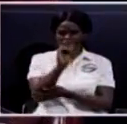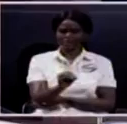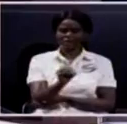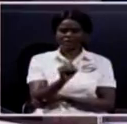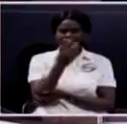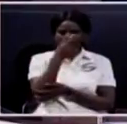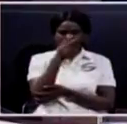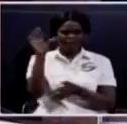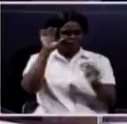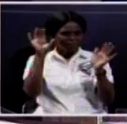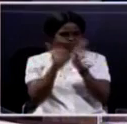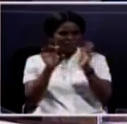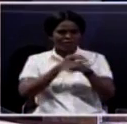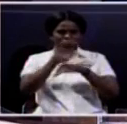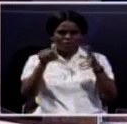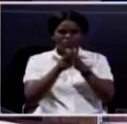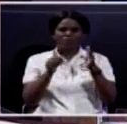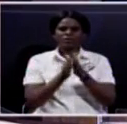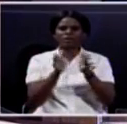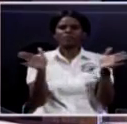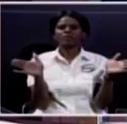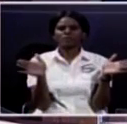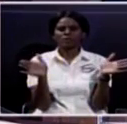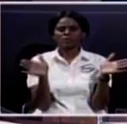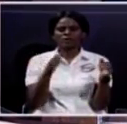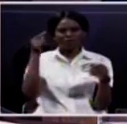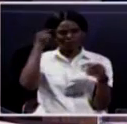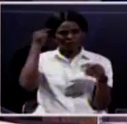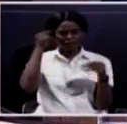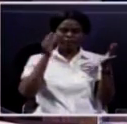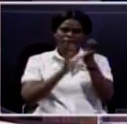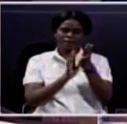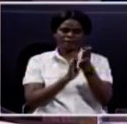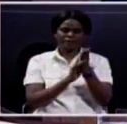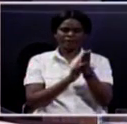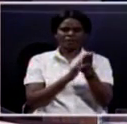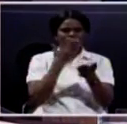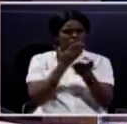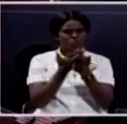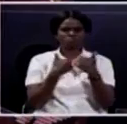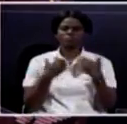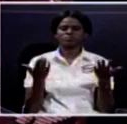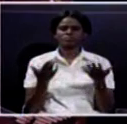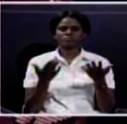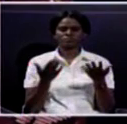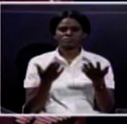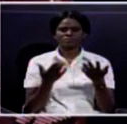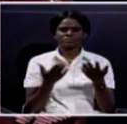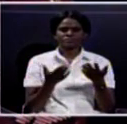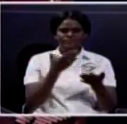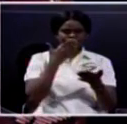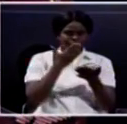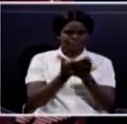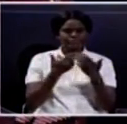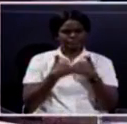look at the general picture, I mean, most government schools are not even appealing to. They don't have good learning